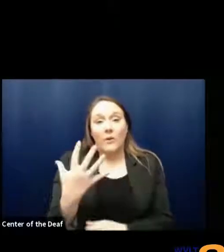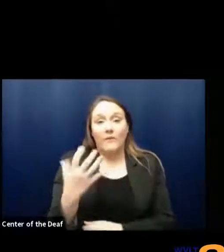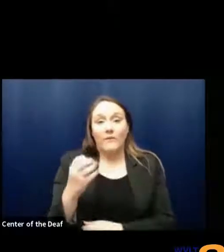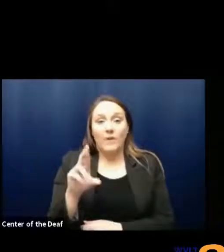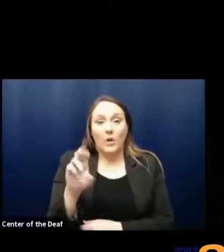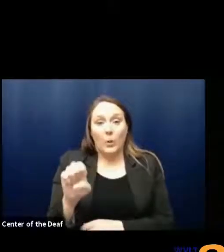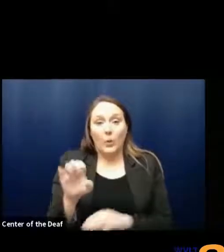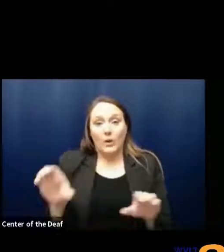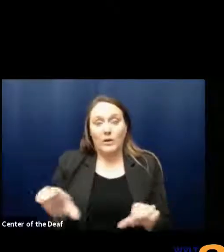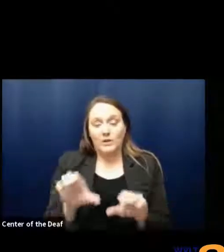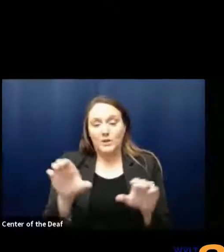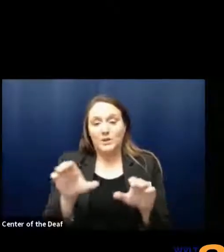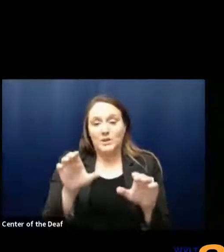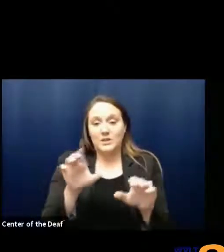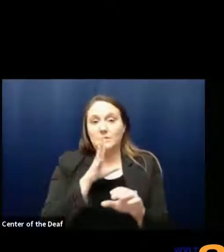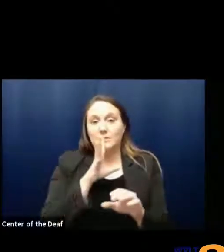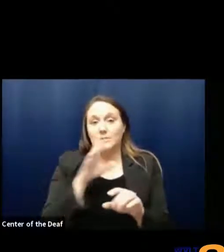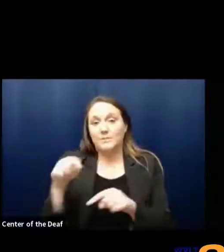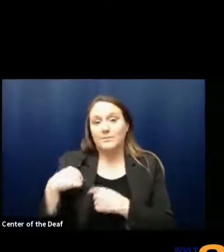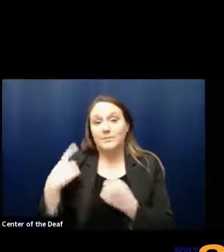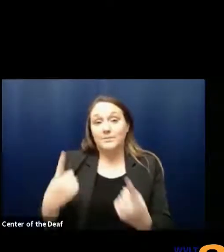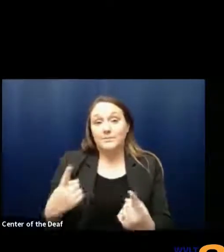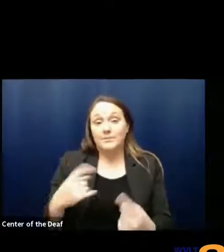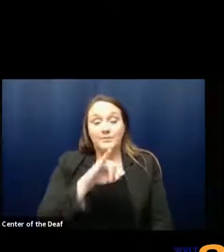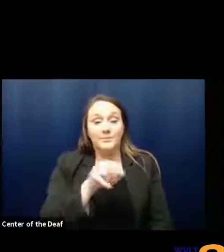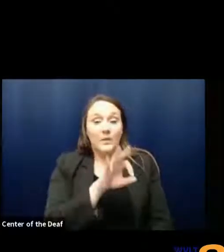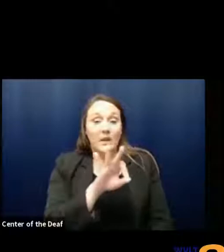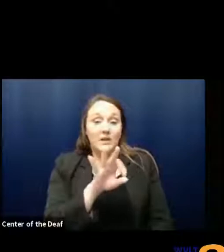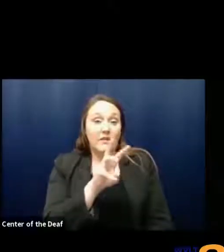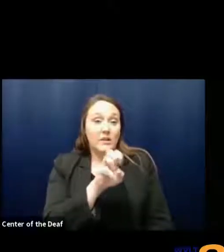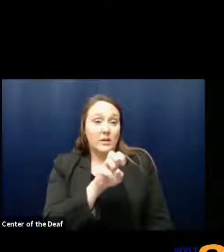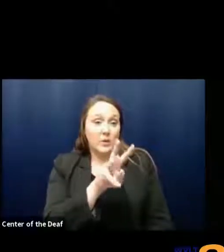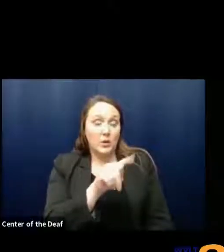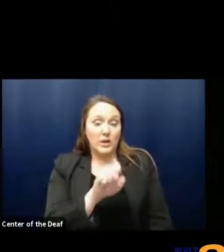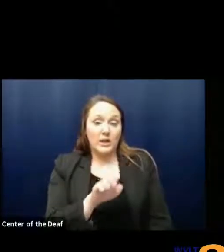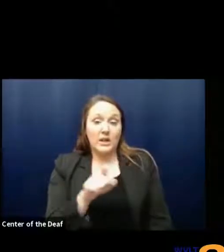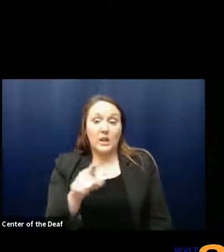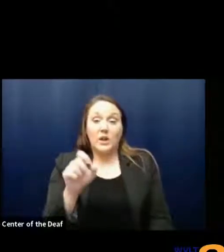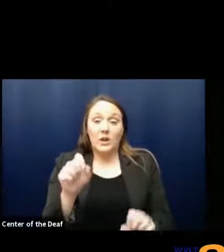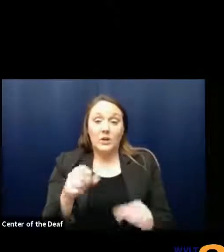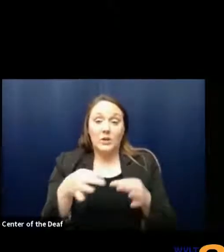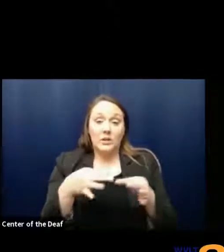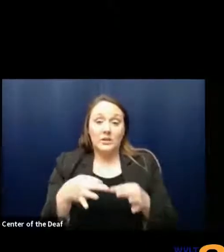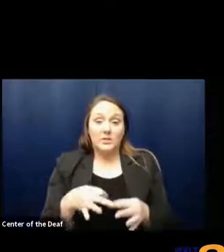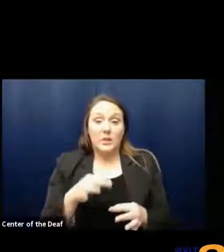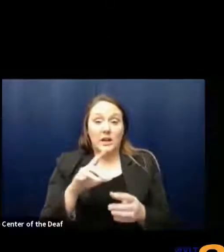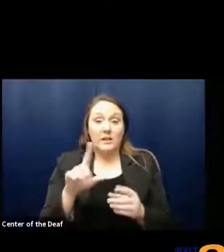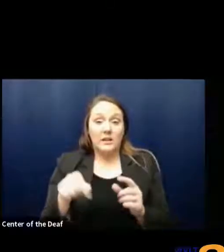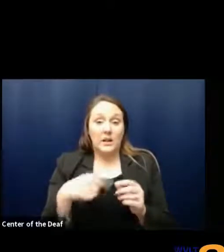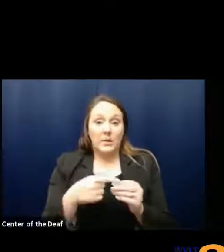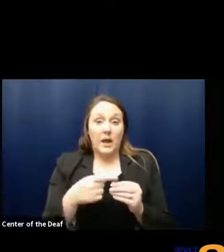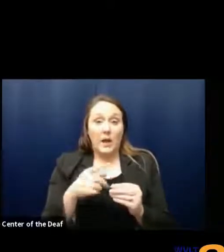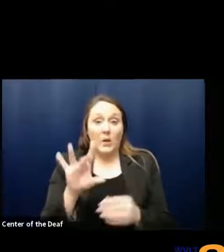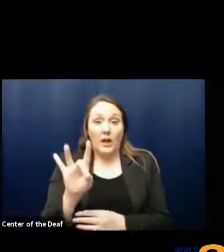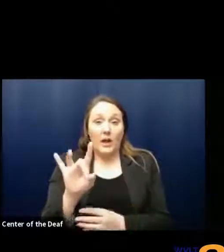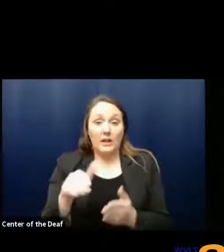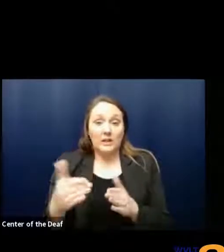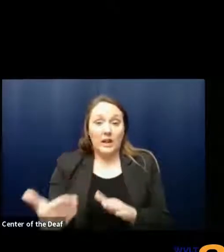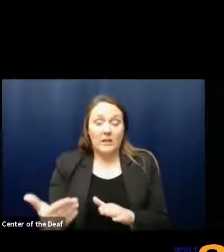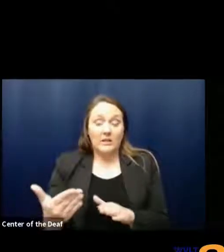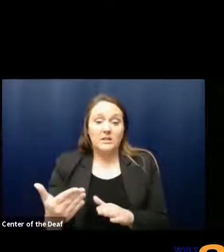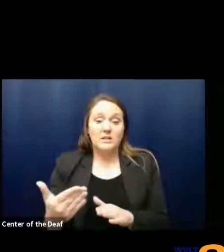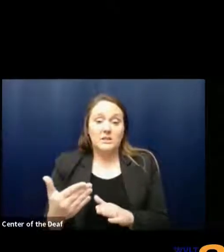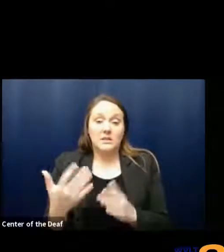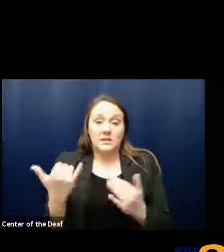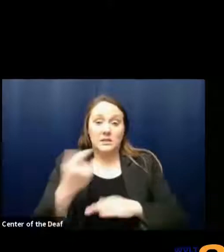whole time. From Jeff with WATE, can you tell us any demographic details about the 8 deaths reported today?